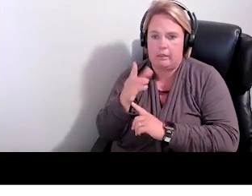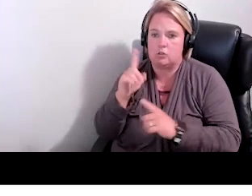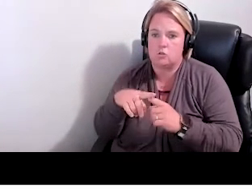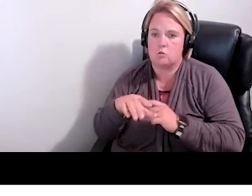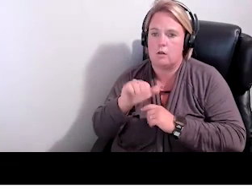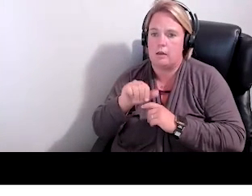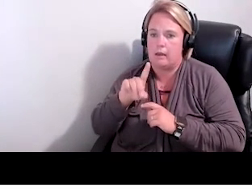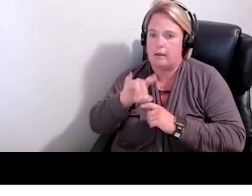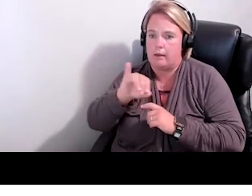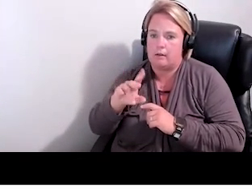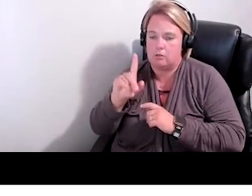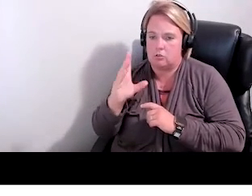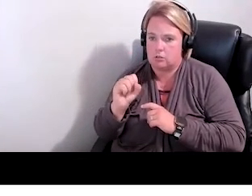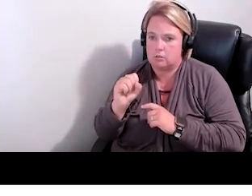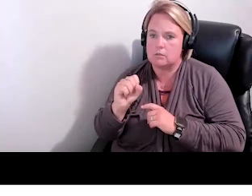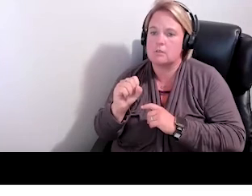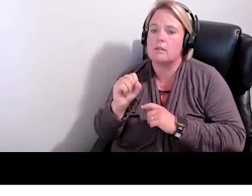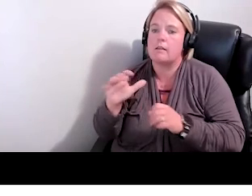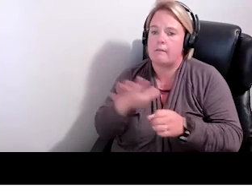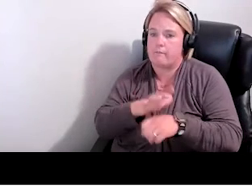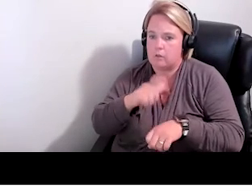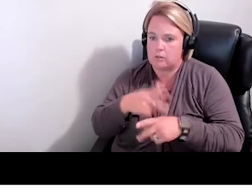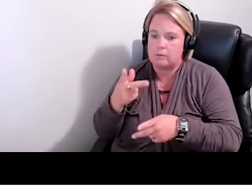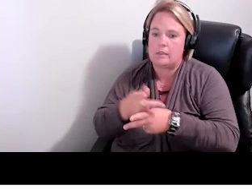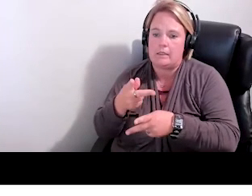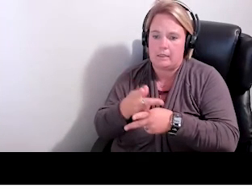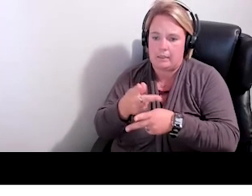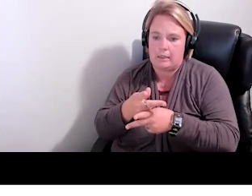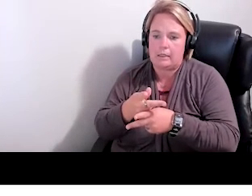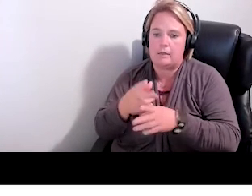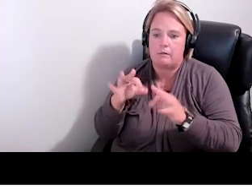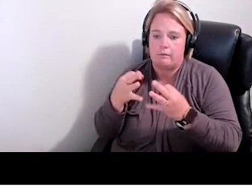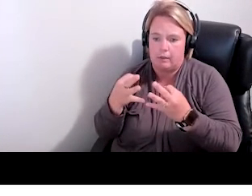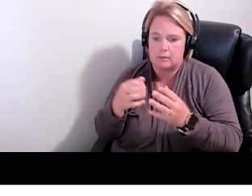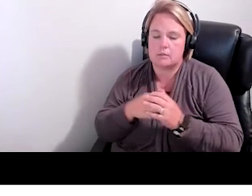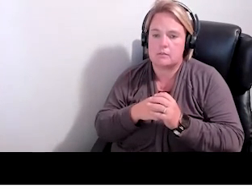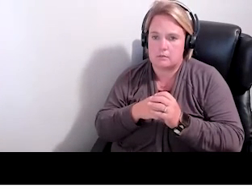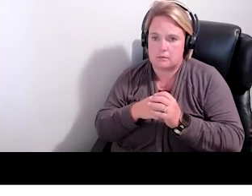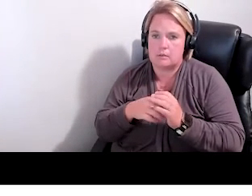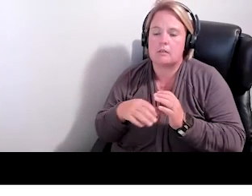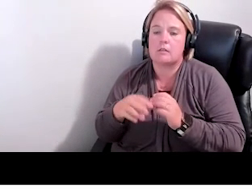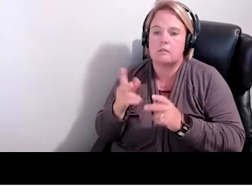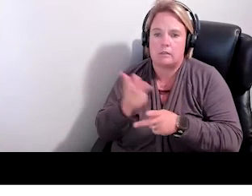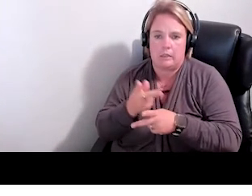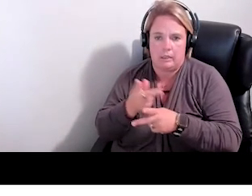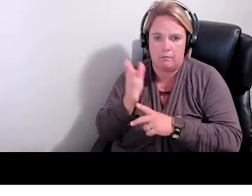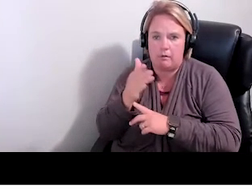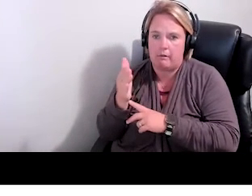adjuncts. And the full-timers keep the flags, but we have adjuncts who work with us to address those